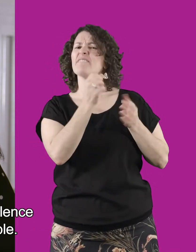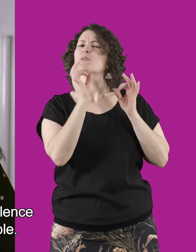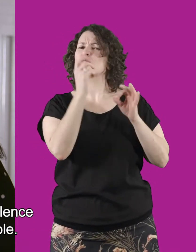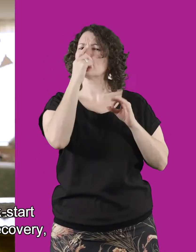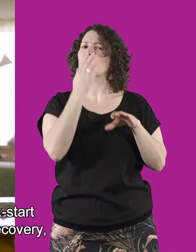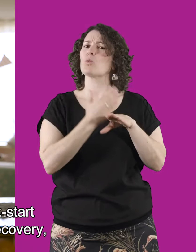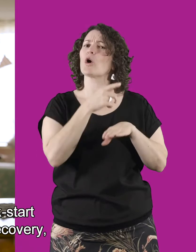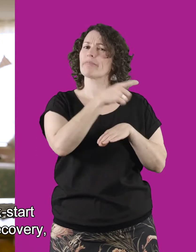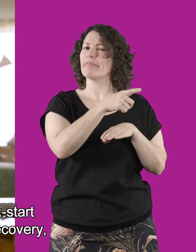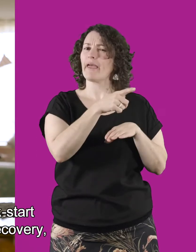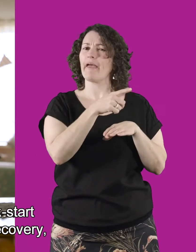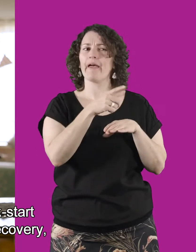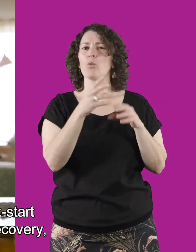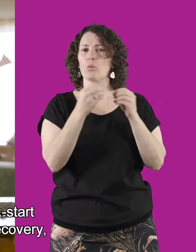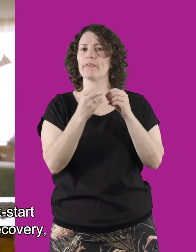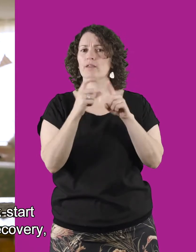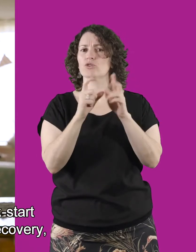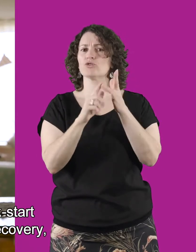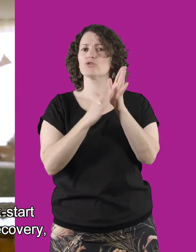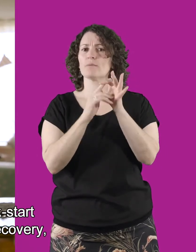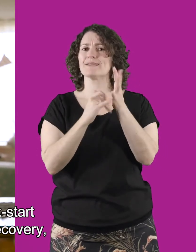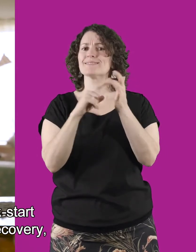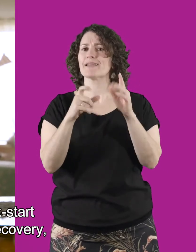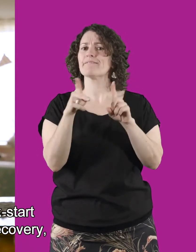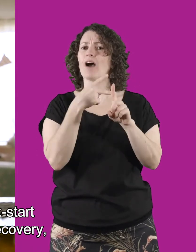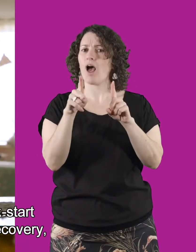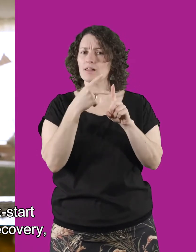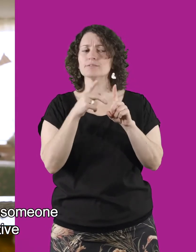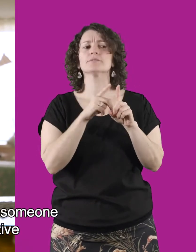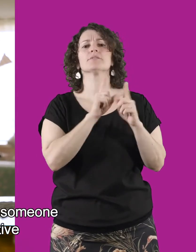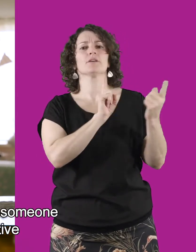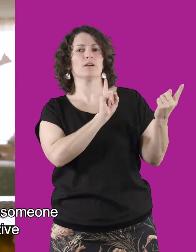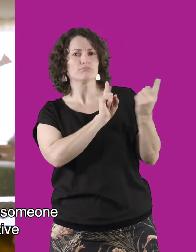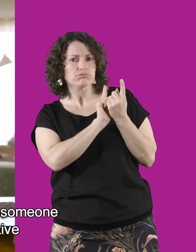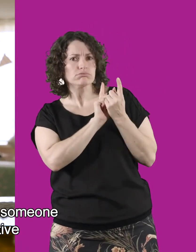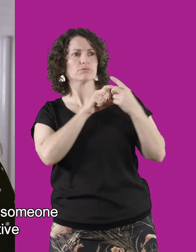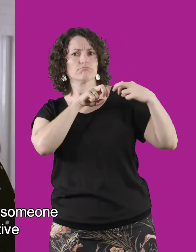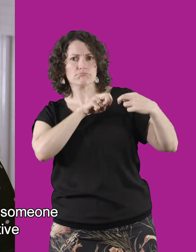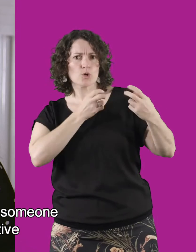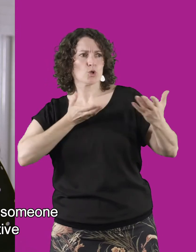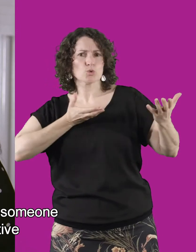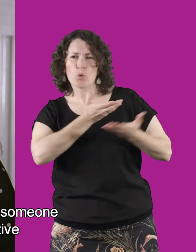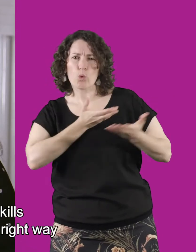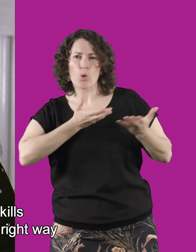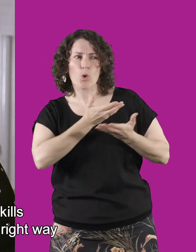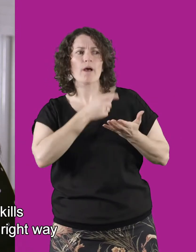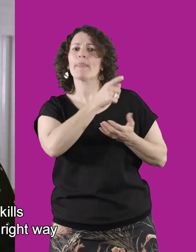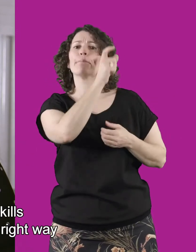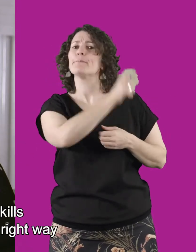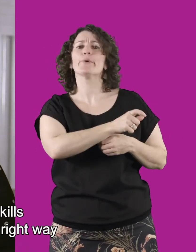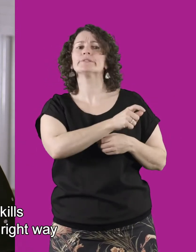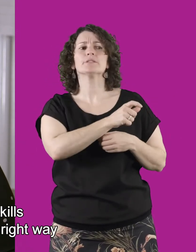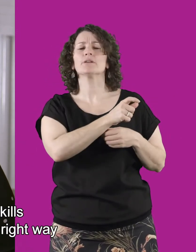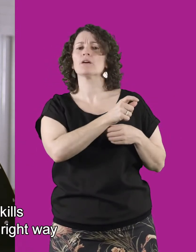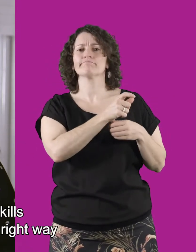support people to actually kickstart that process of recovery. You need to talk to someone who is objective and has